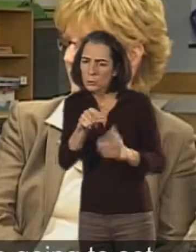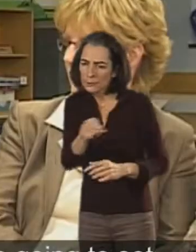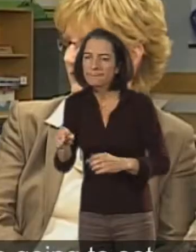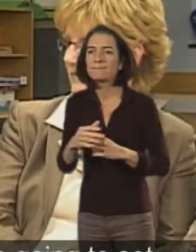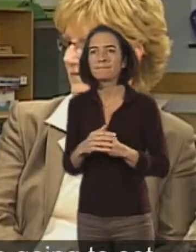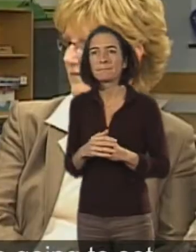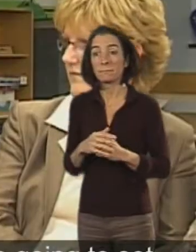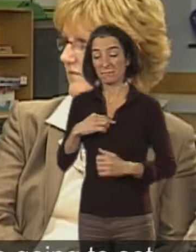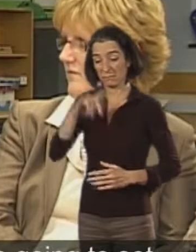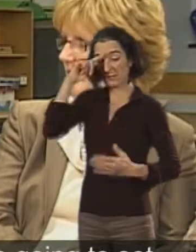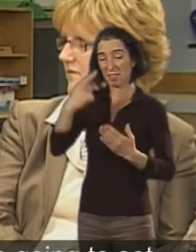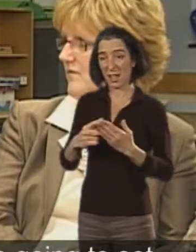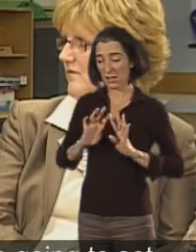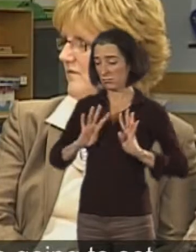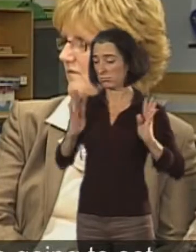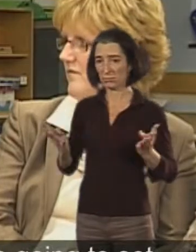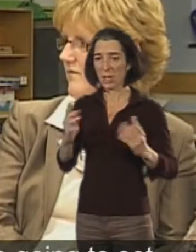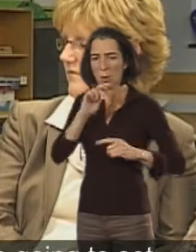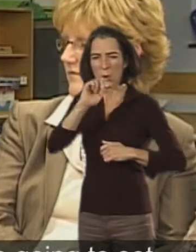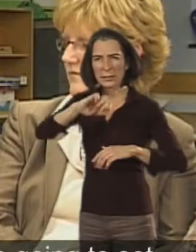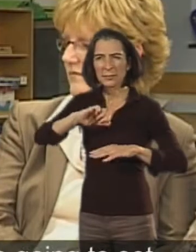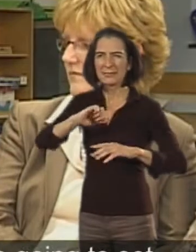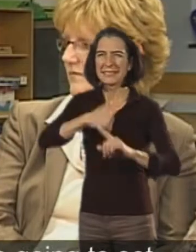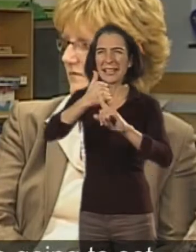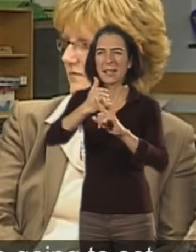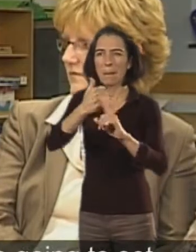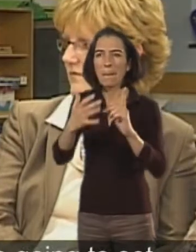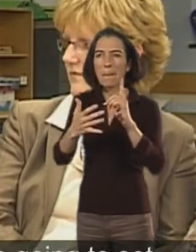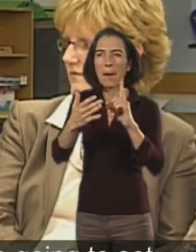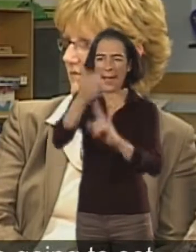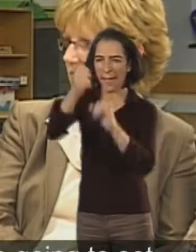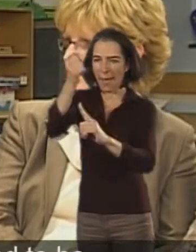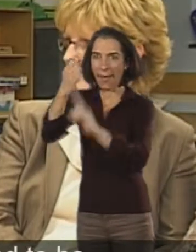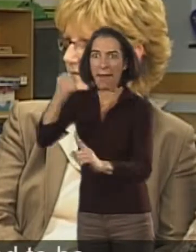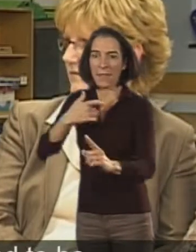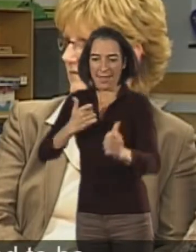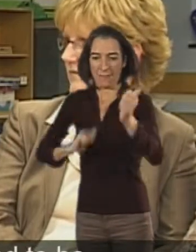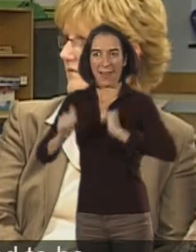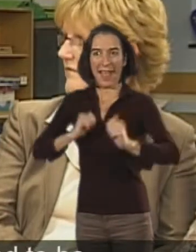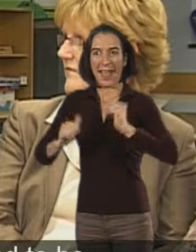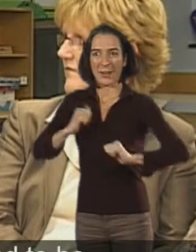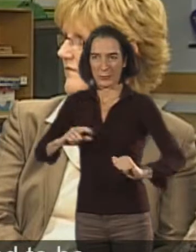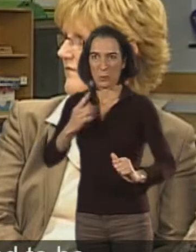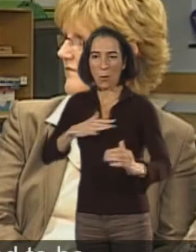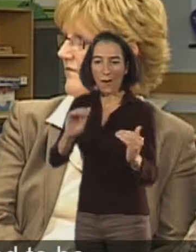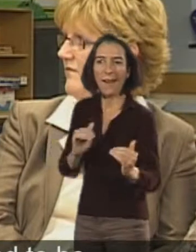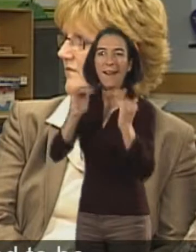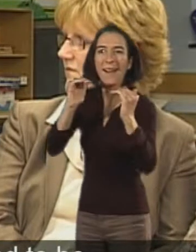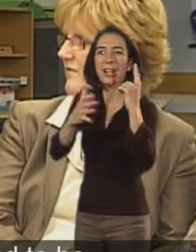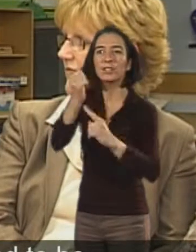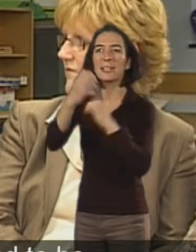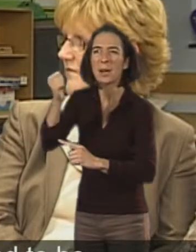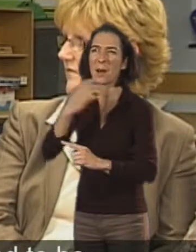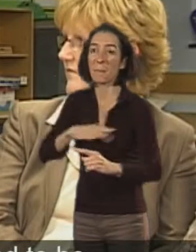We decided as a college that we were going to set aspirational targets because we want to raise achievement. But obviously they had to